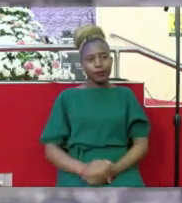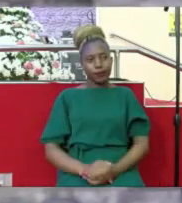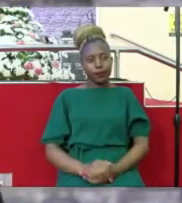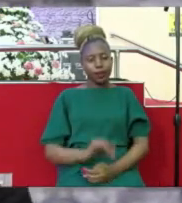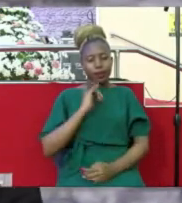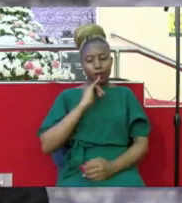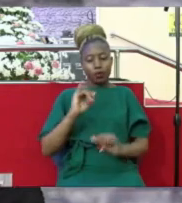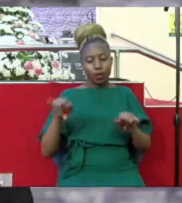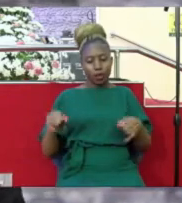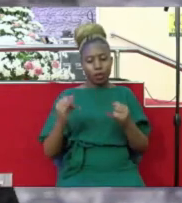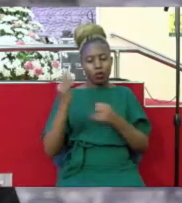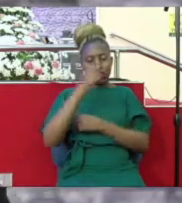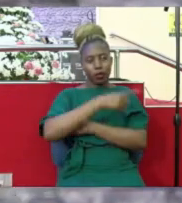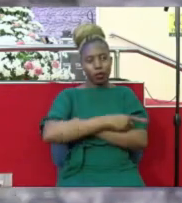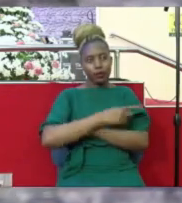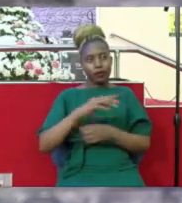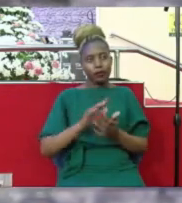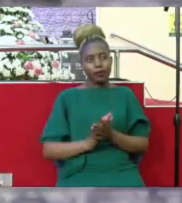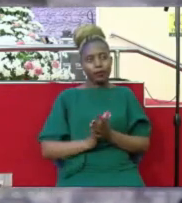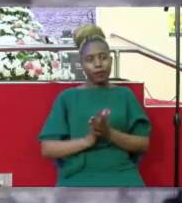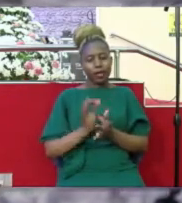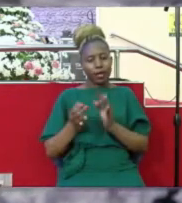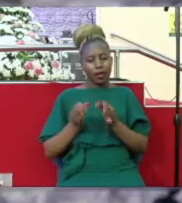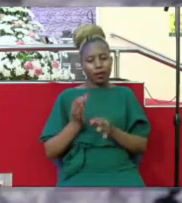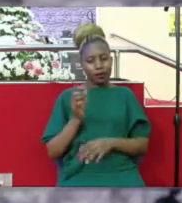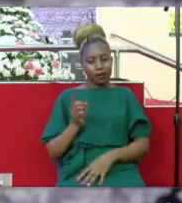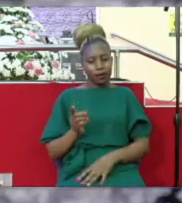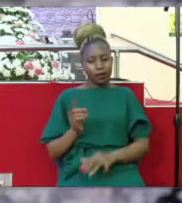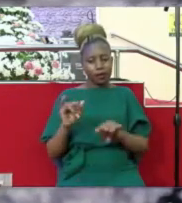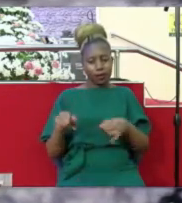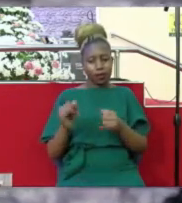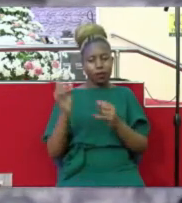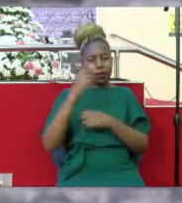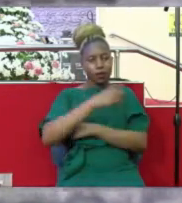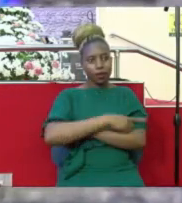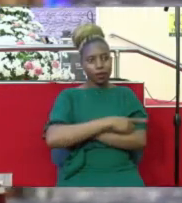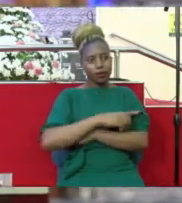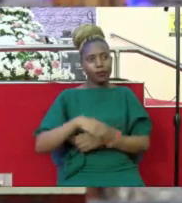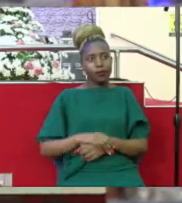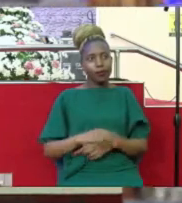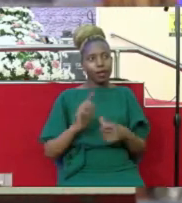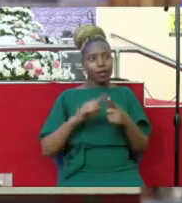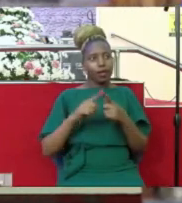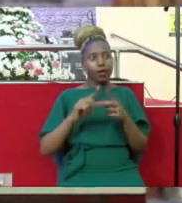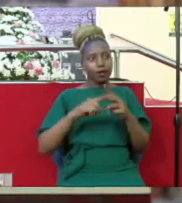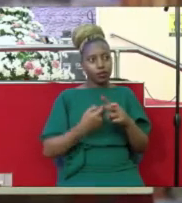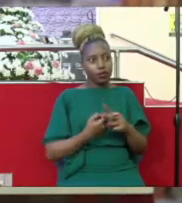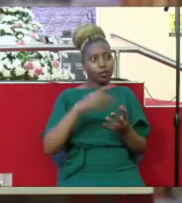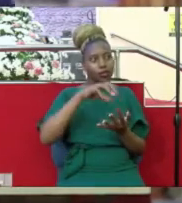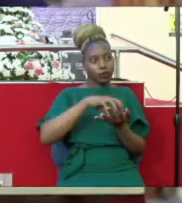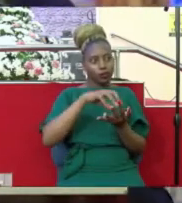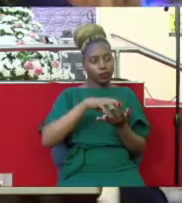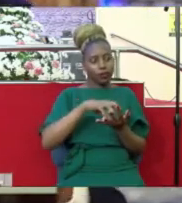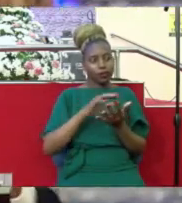new day. Ni siku mpya. And if it's a new day, na kama ni siku mpya, then a Genesis moment. Basi kuna kuwa na